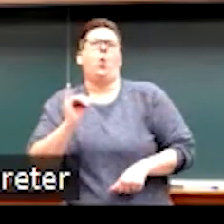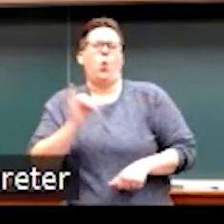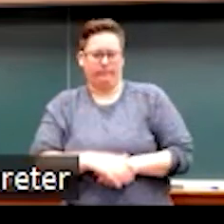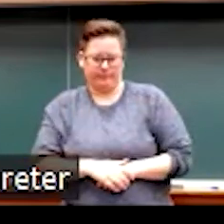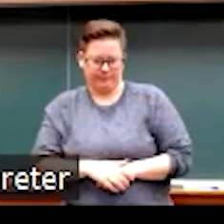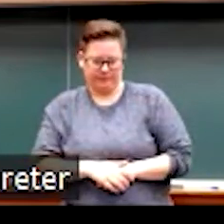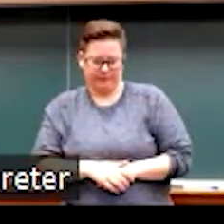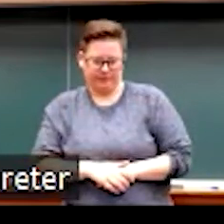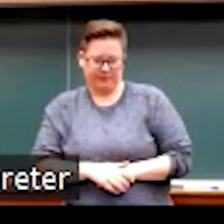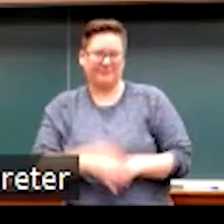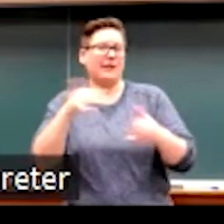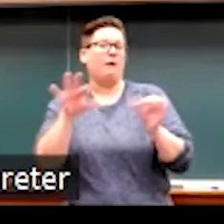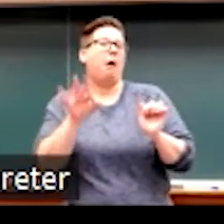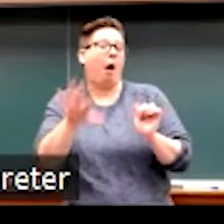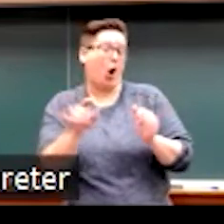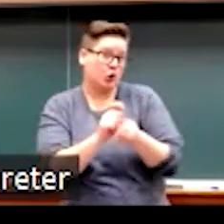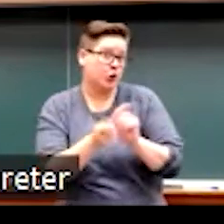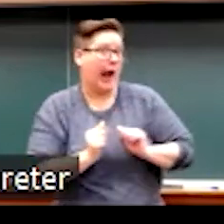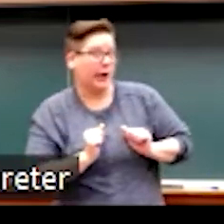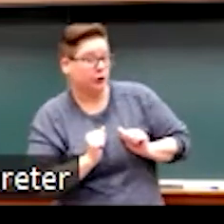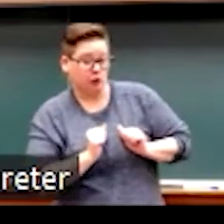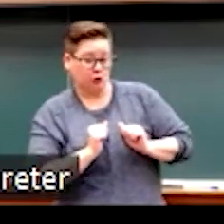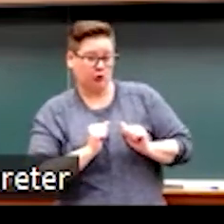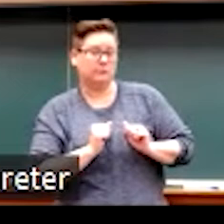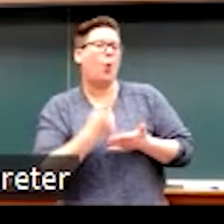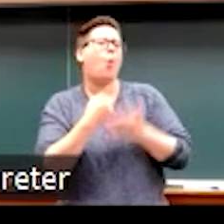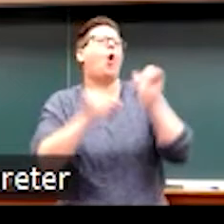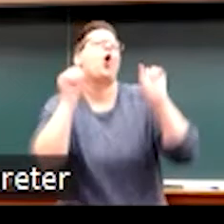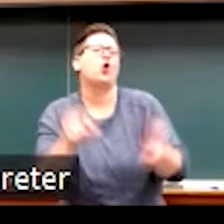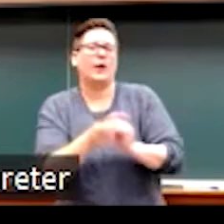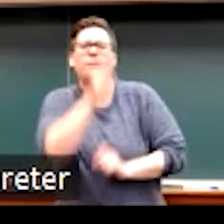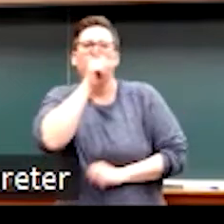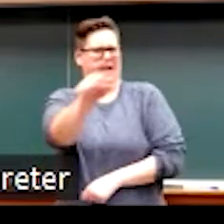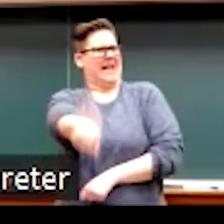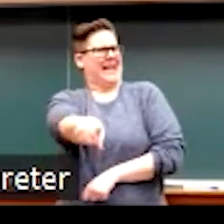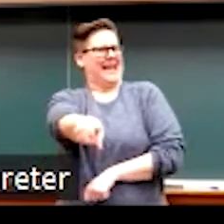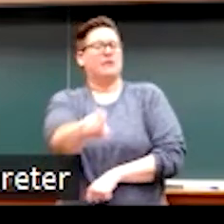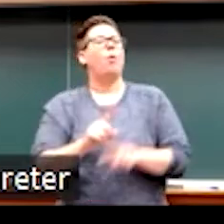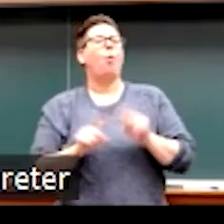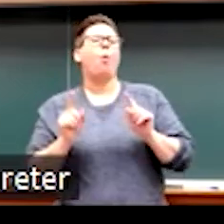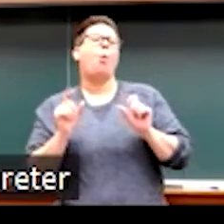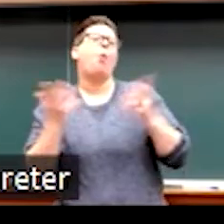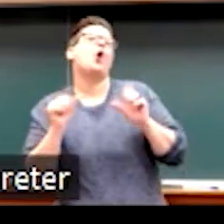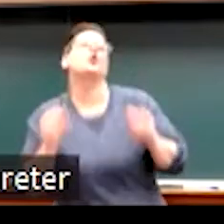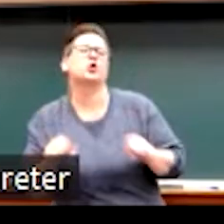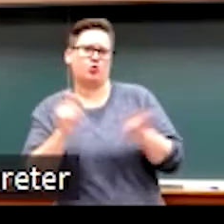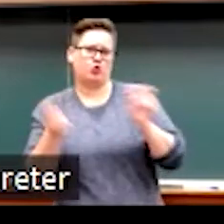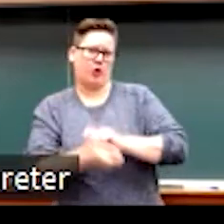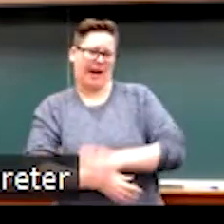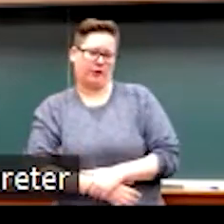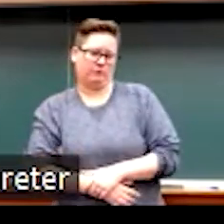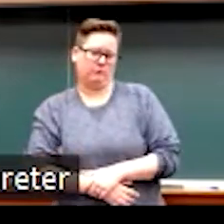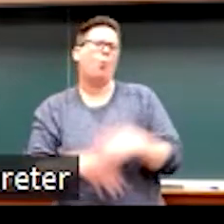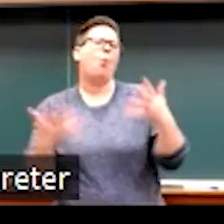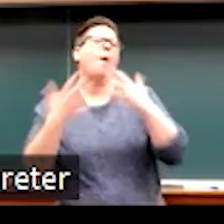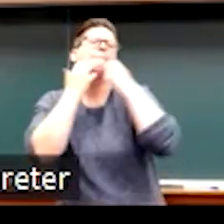Now introduce the idea of change. What could you change? We're not saying you need to change this, right? What